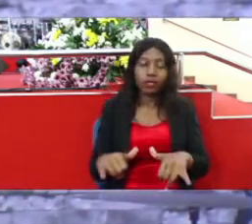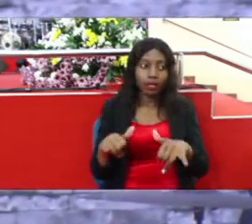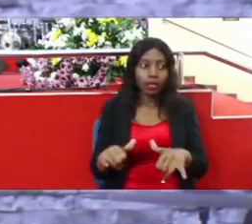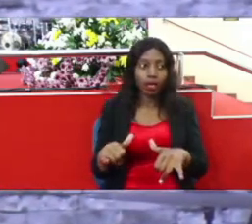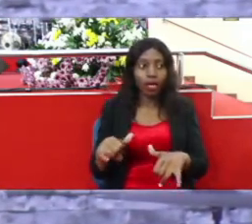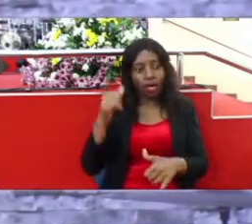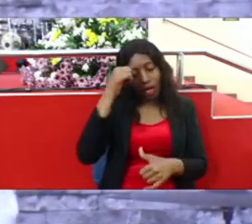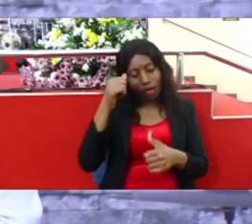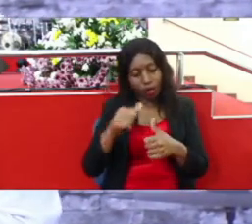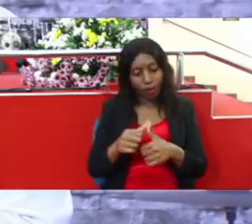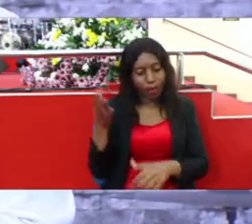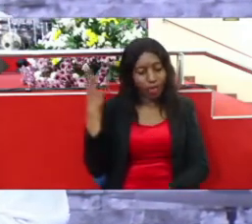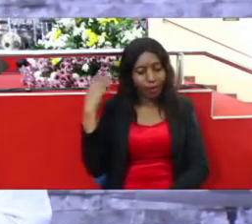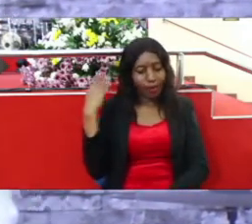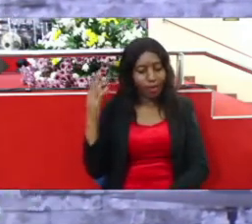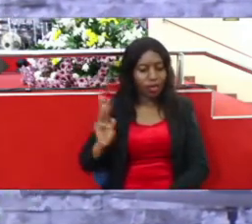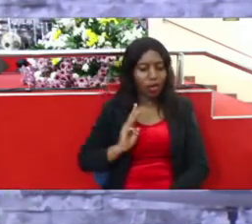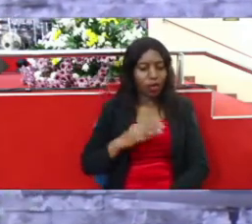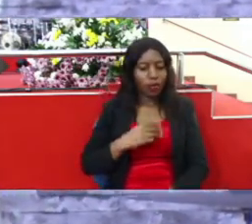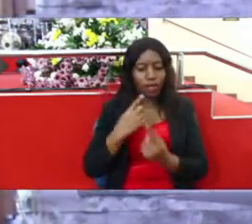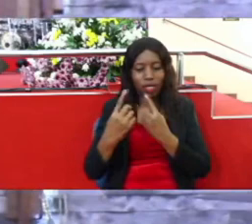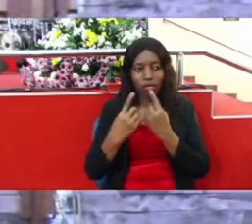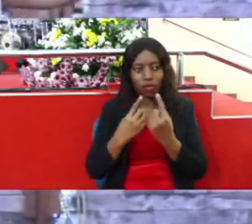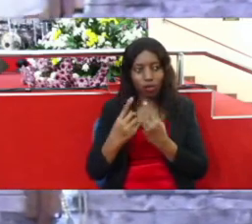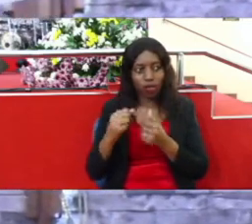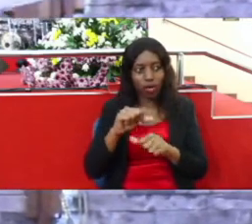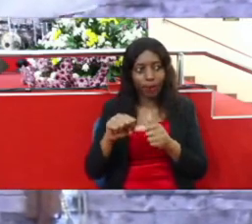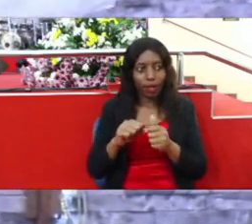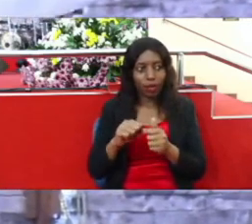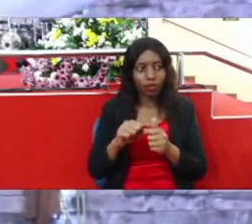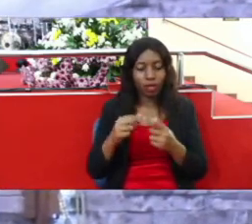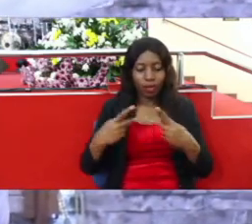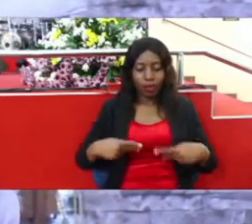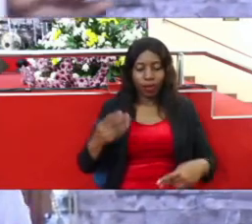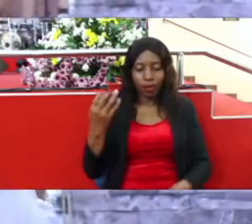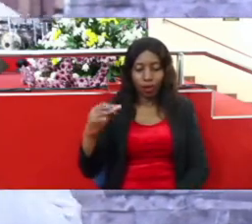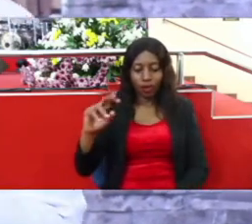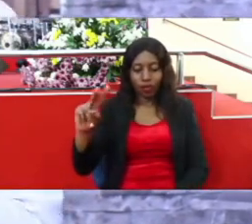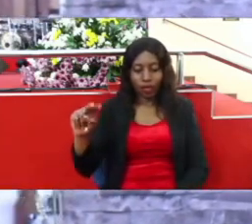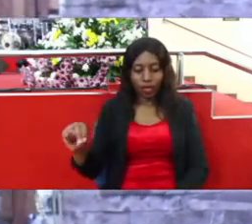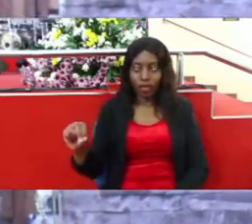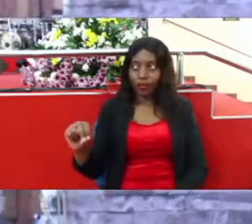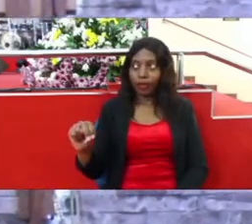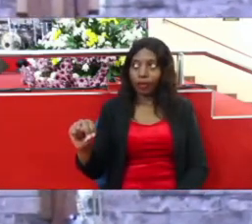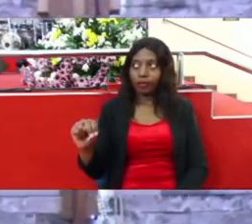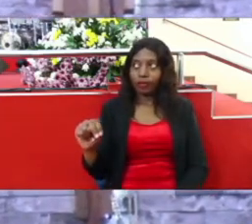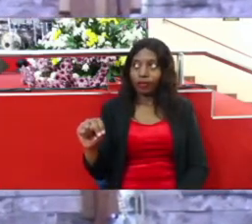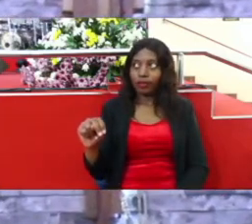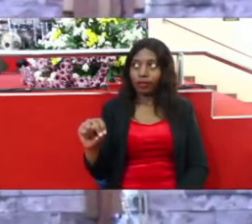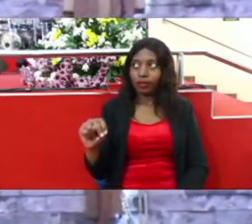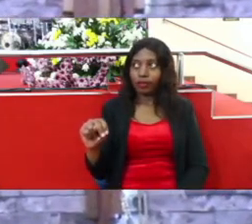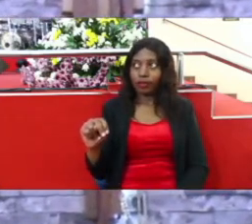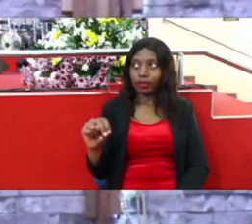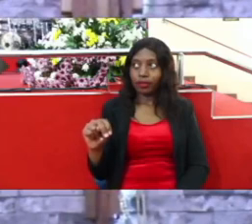book of Nahum. Nakumbuka tuliwazungumzia kwenye kitabu cha Nahum. They would capture their prisoners. Baada ya kuwashika mateka, and with fish